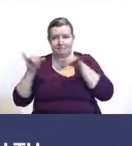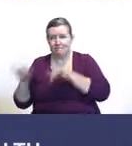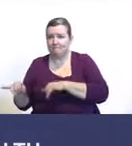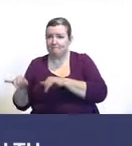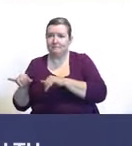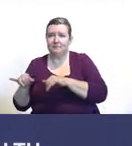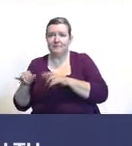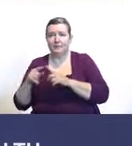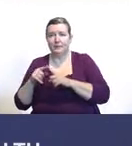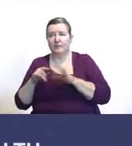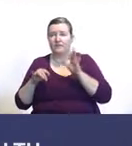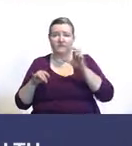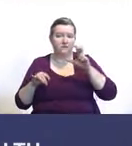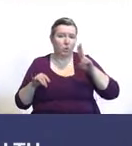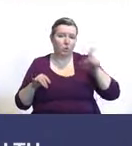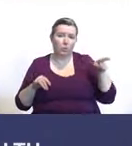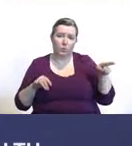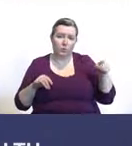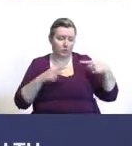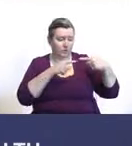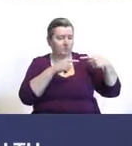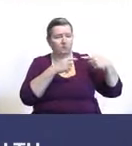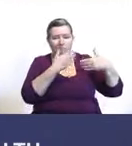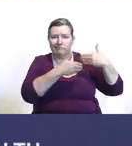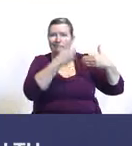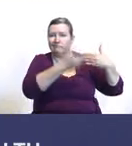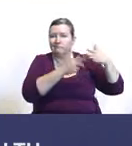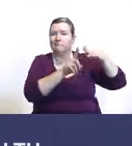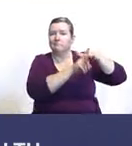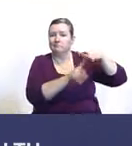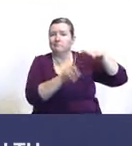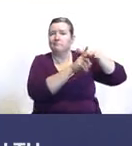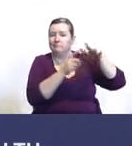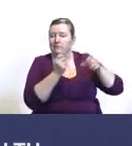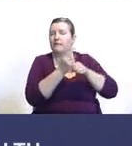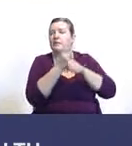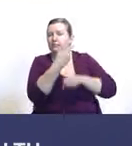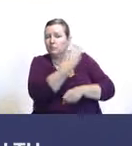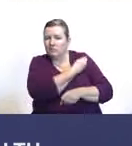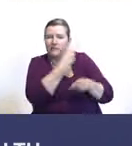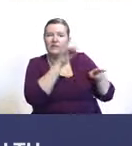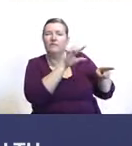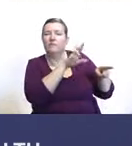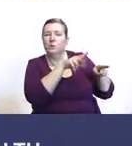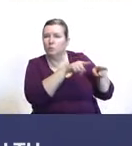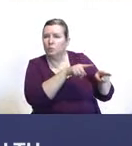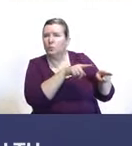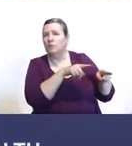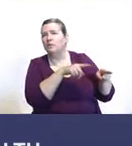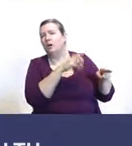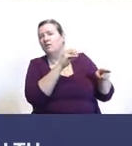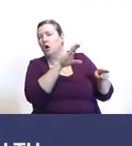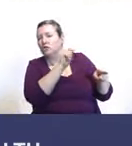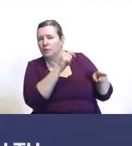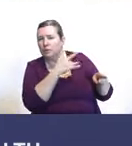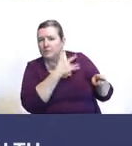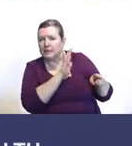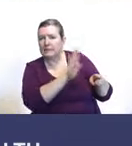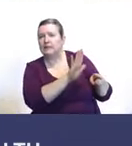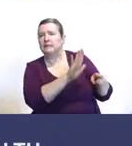reality with flu. You know, I've said this many times, I get a flu shot religiously every October. Whether or not that's going to be true with